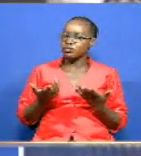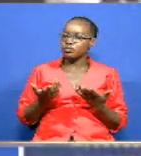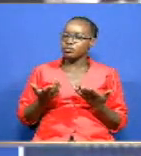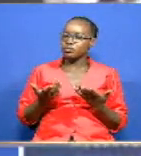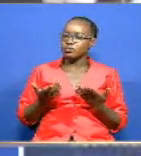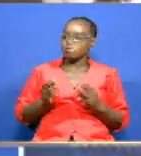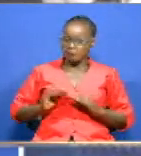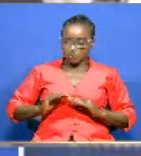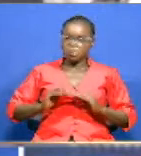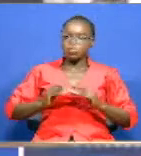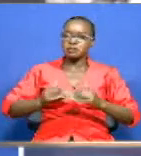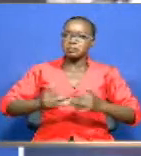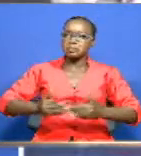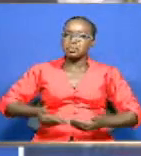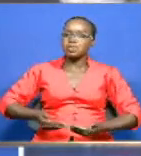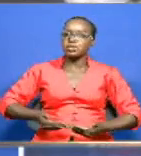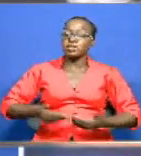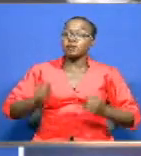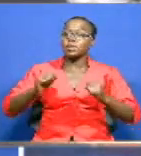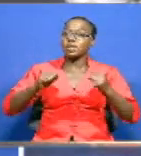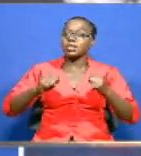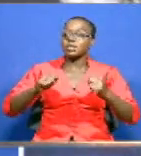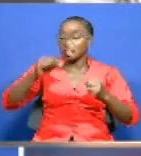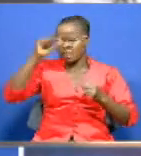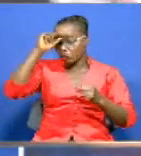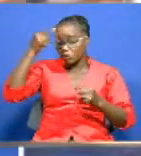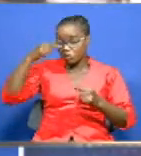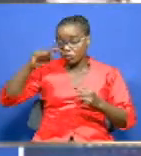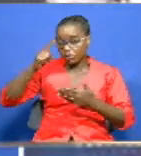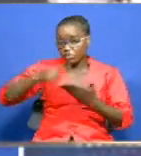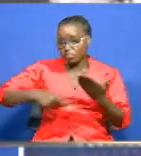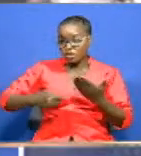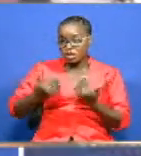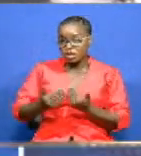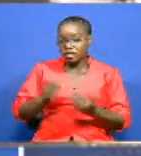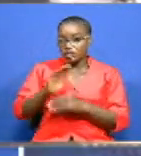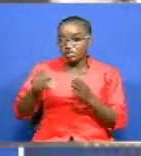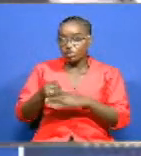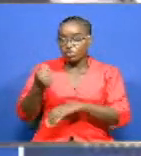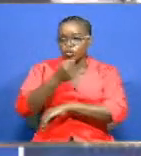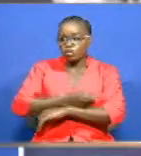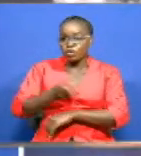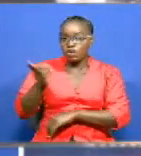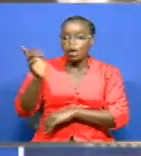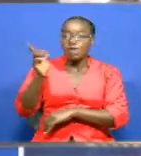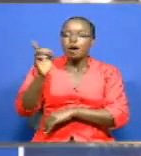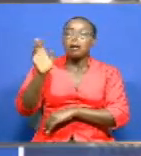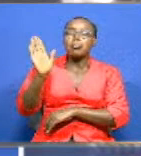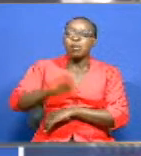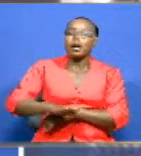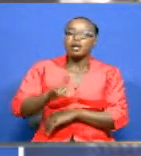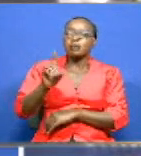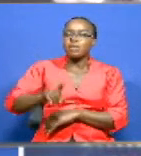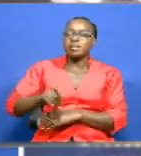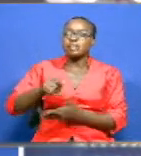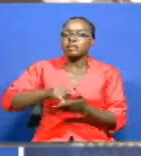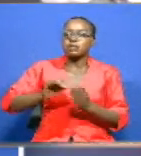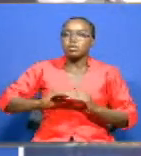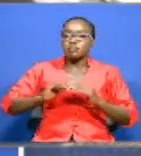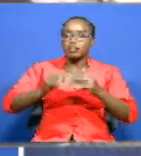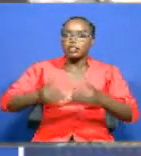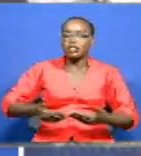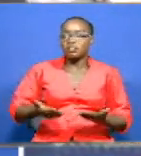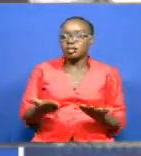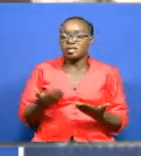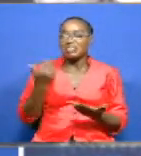who are expecting, and we have agreed the government policies that we get our children back to school, all of them, including those who are expecting.